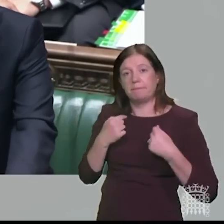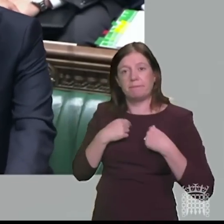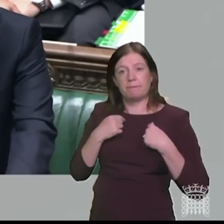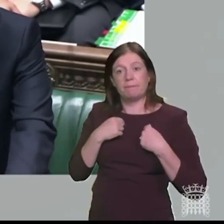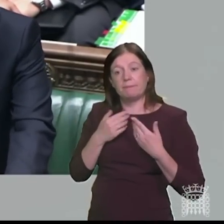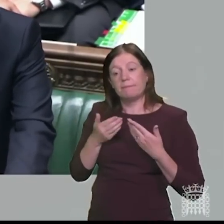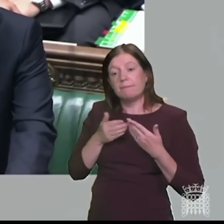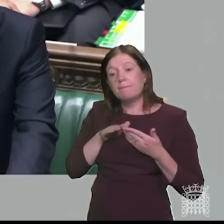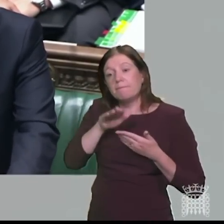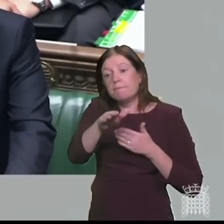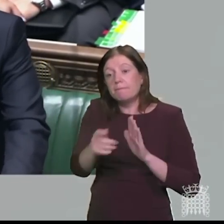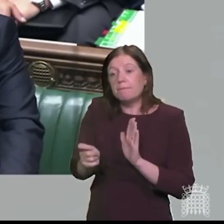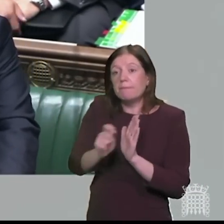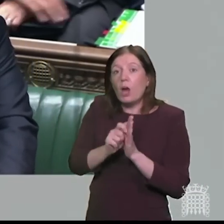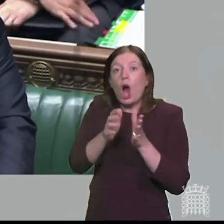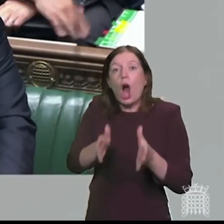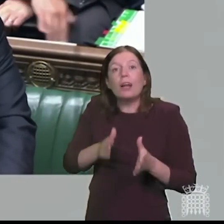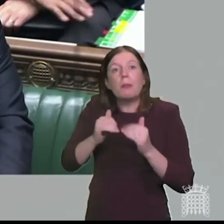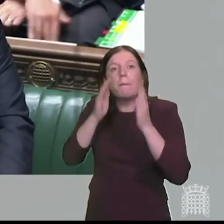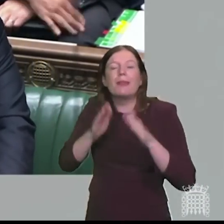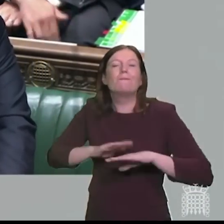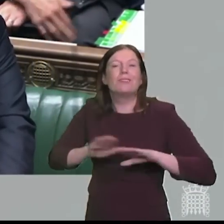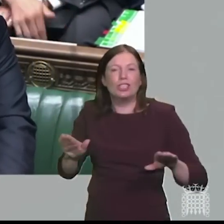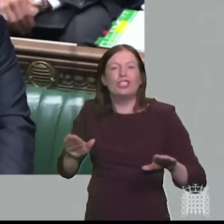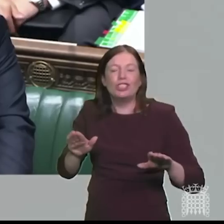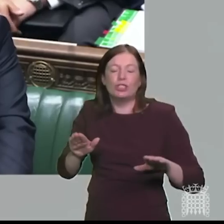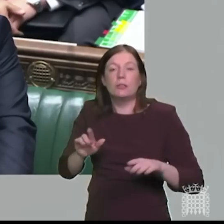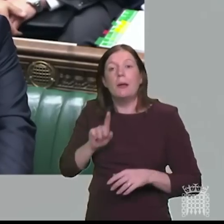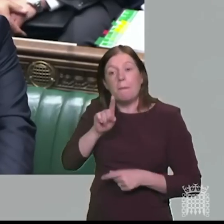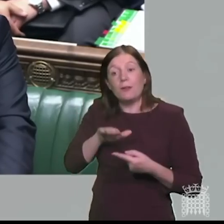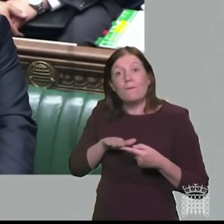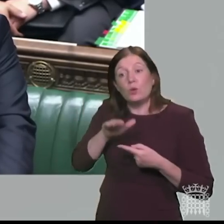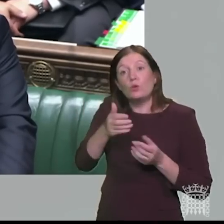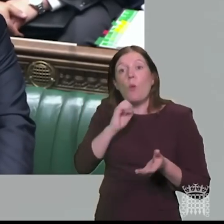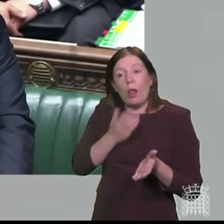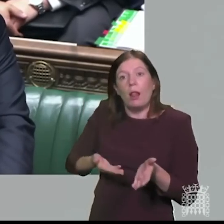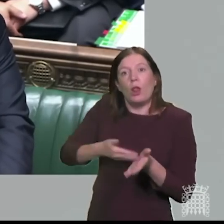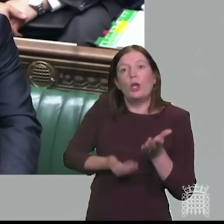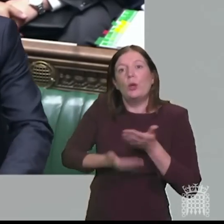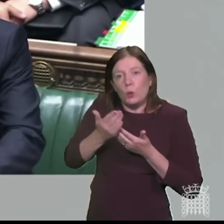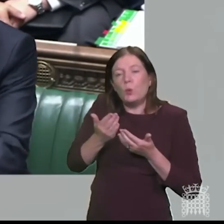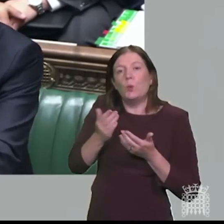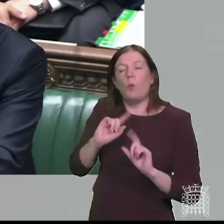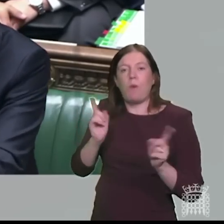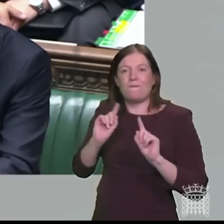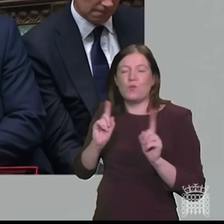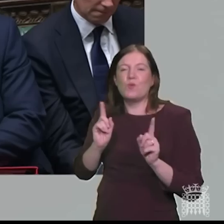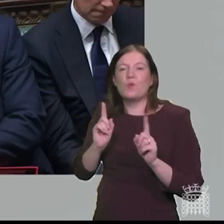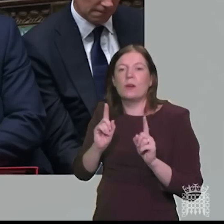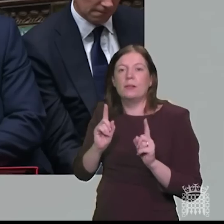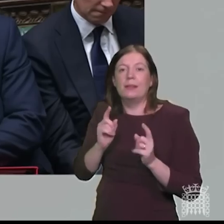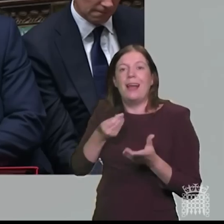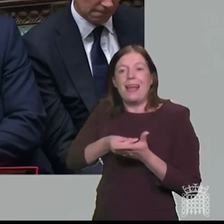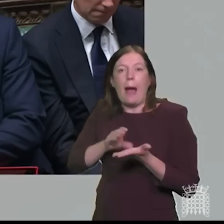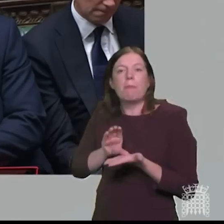inviting further schemes to join the new hospital programme, I can tell him that in the future new schemes will be considered through the rolling programme of